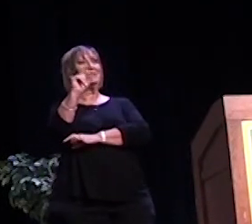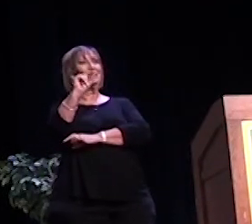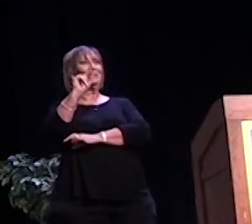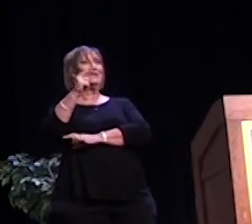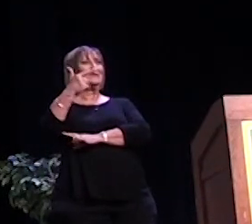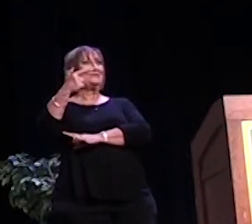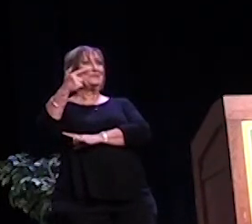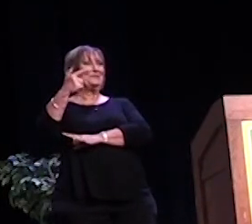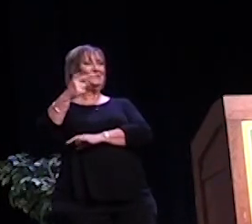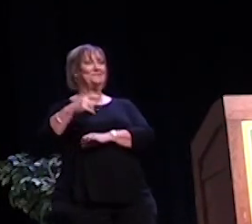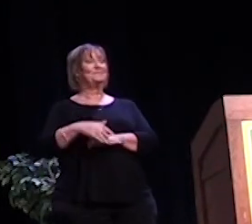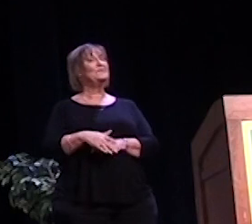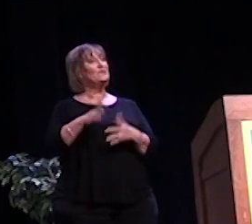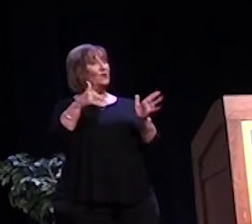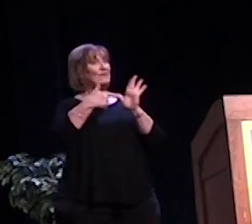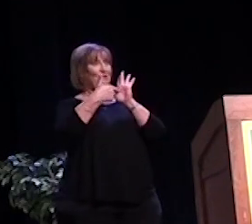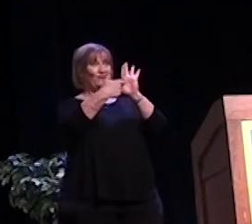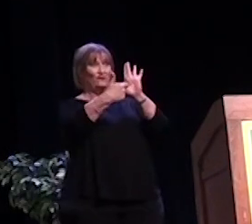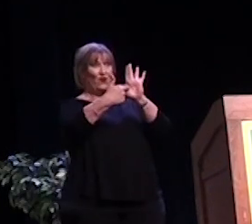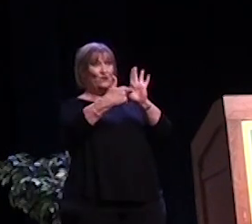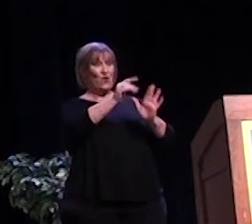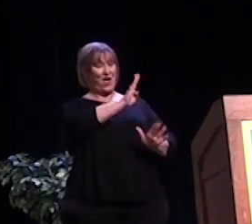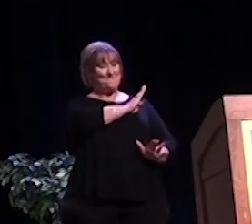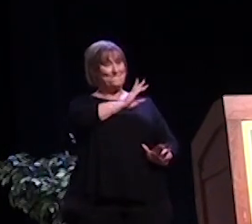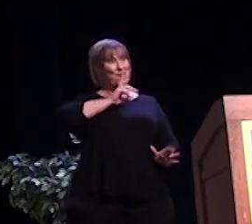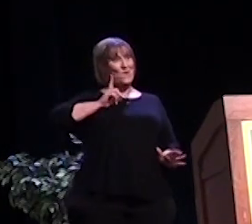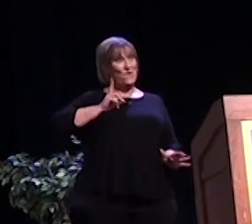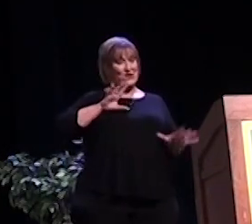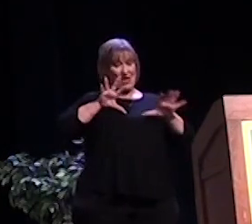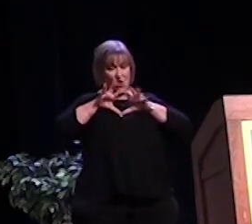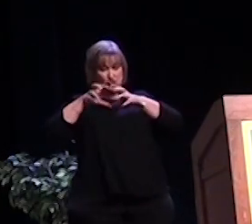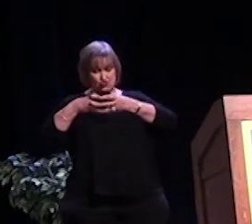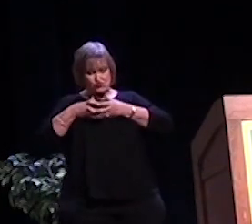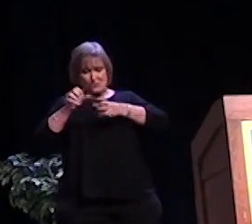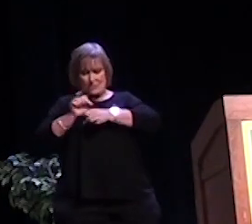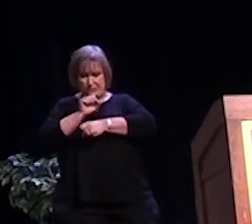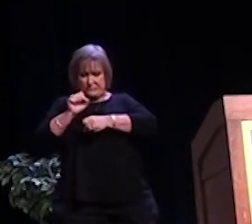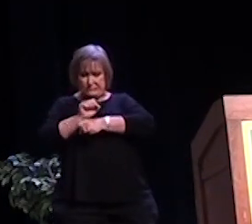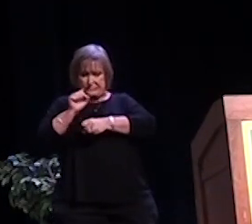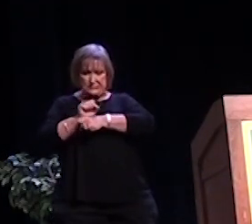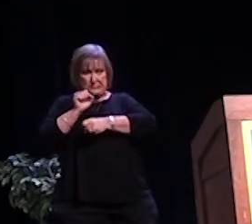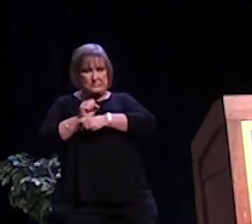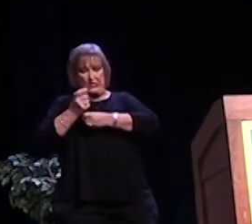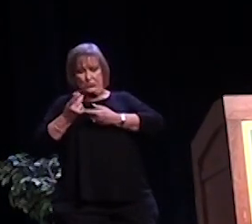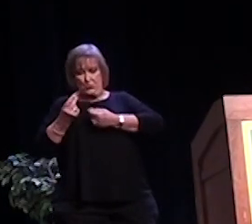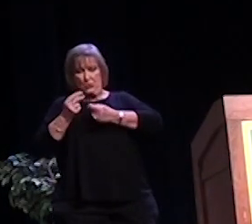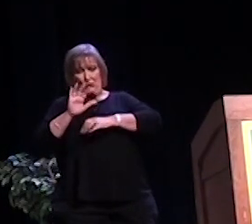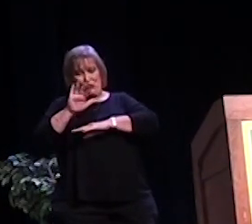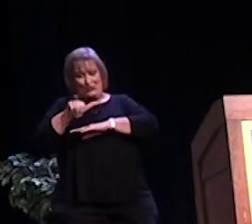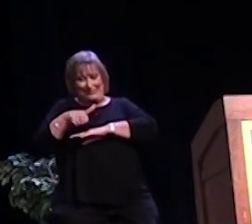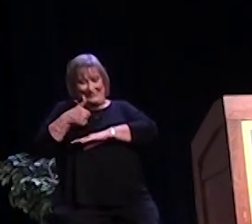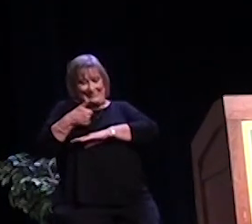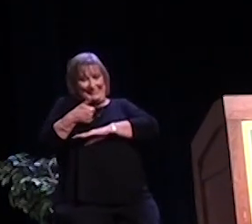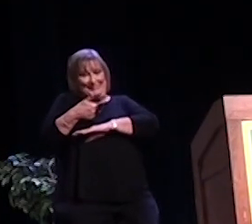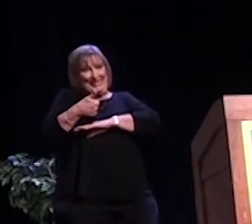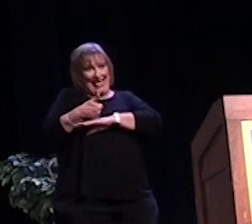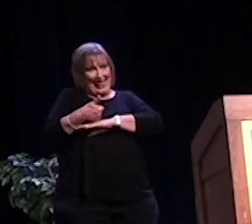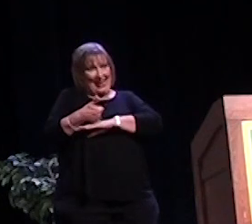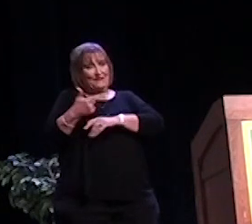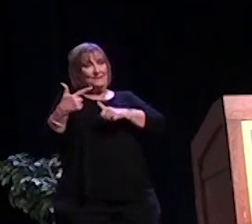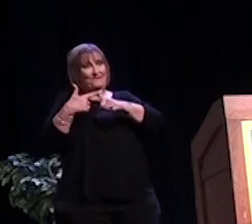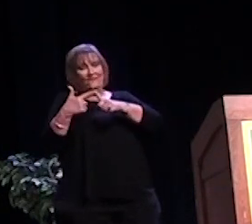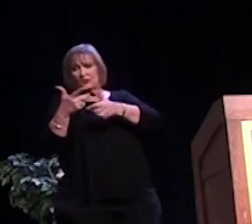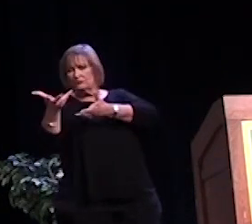But so that just tells you how long our board took to establish, gathering the expertise, talking to the